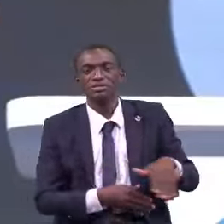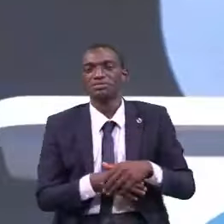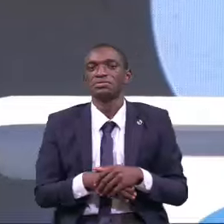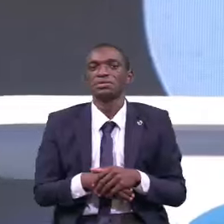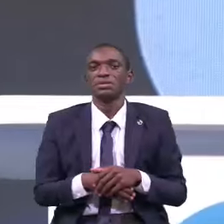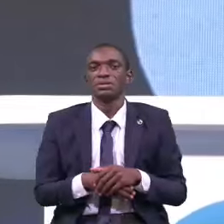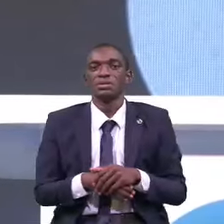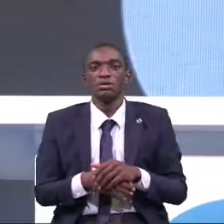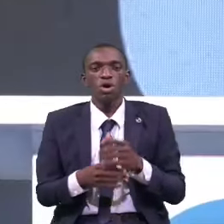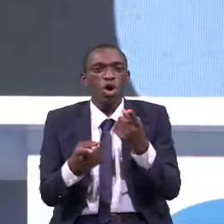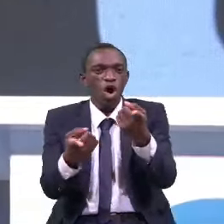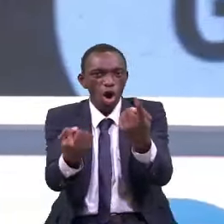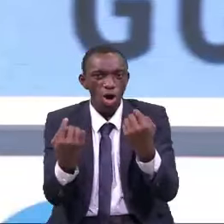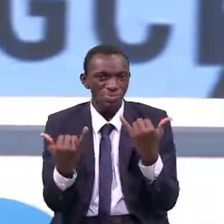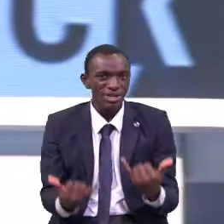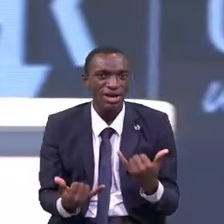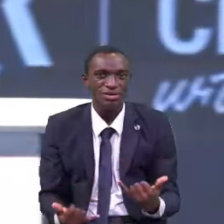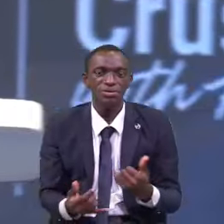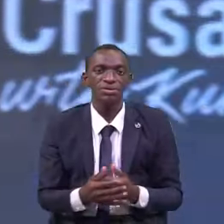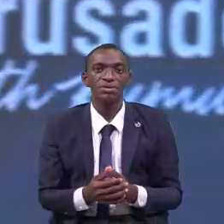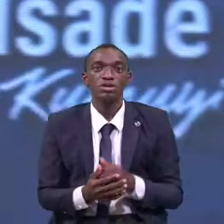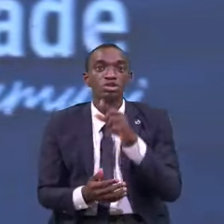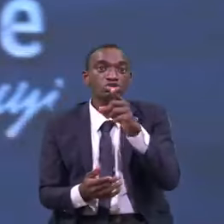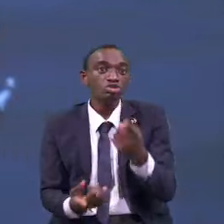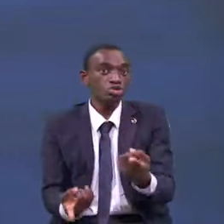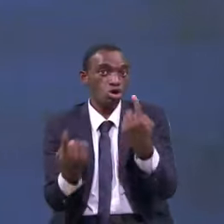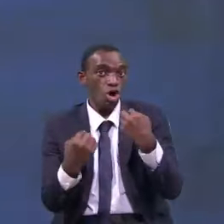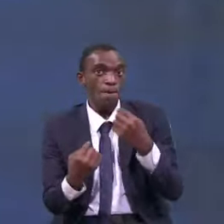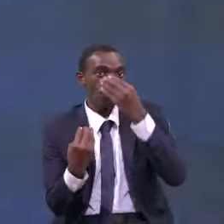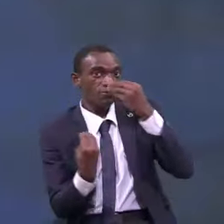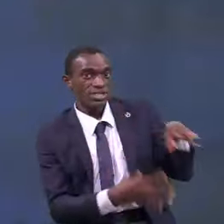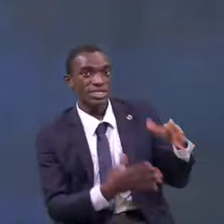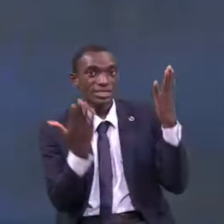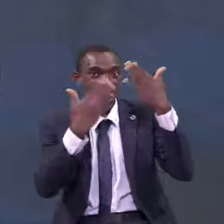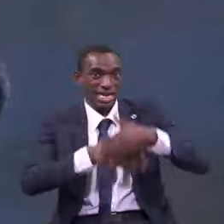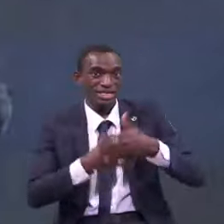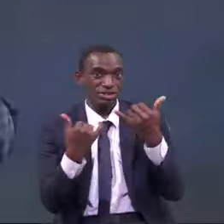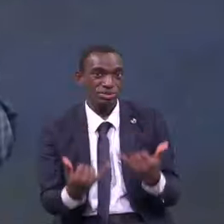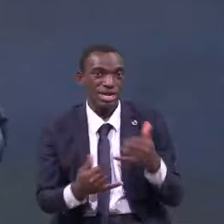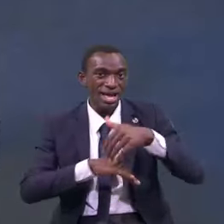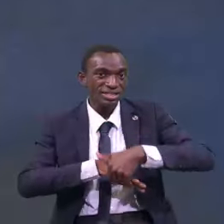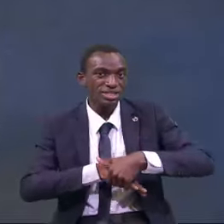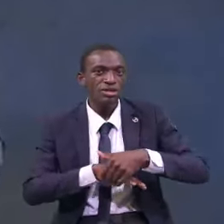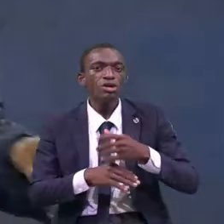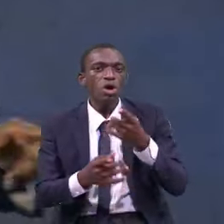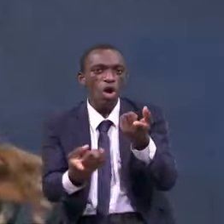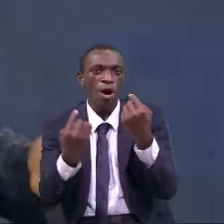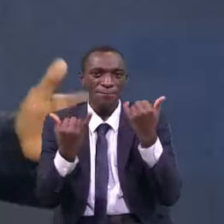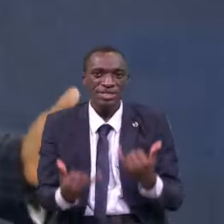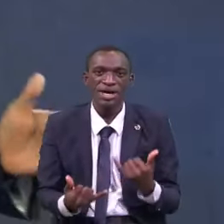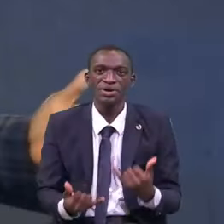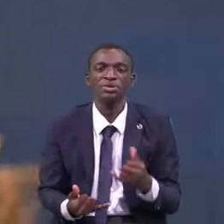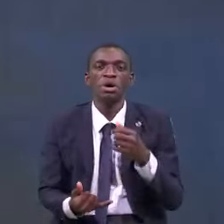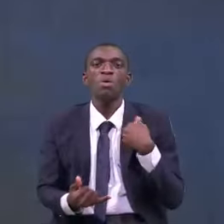Come now. You're coming out of darkness to light. Come now. You're